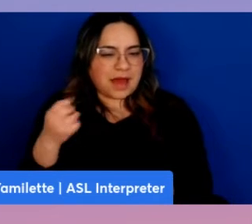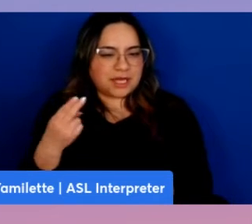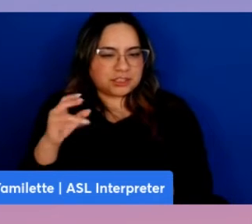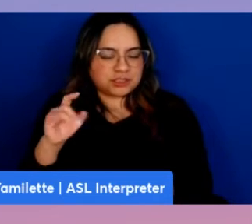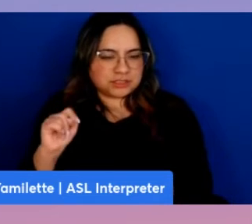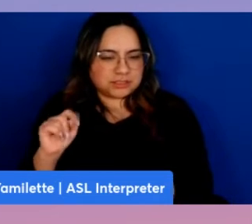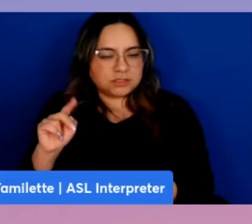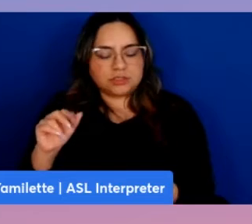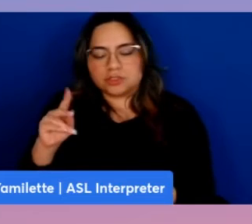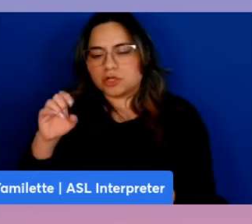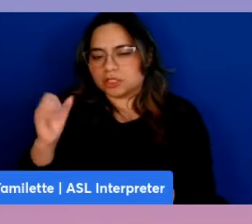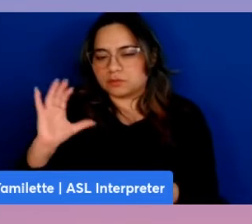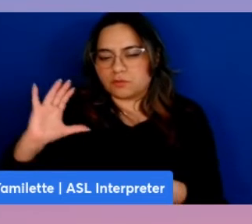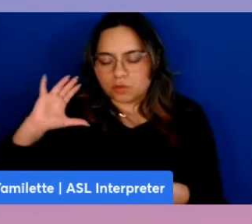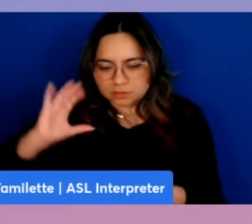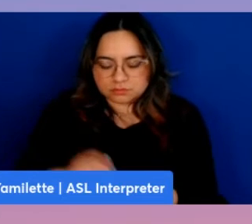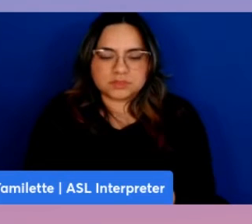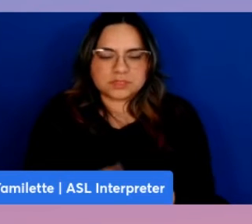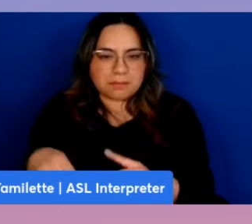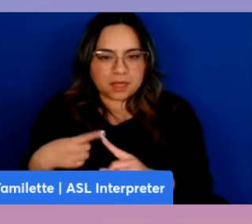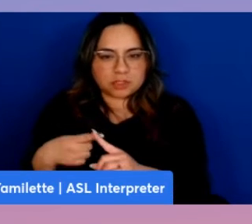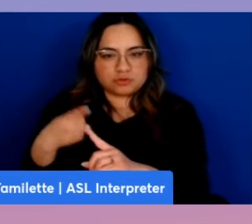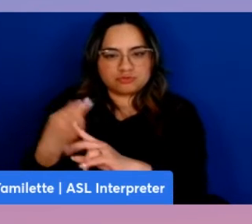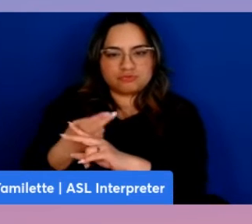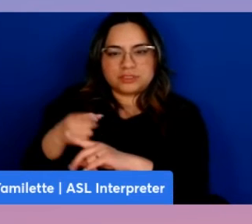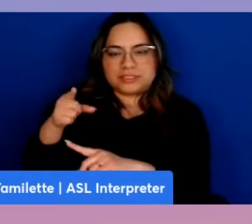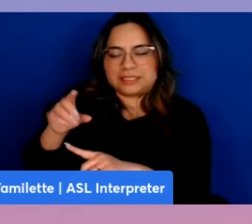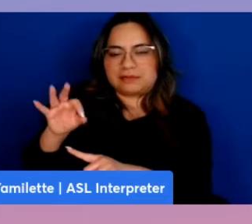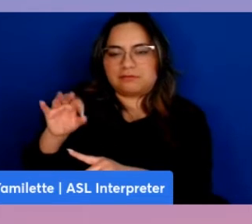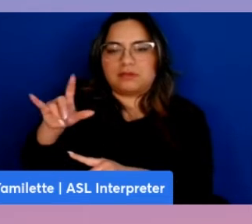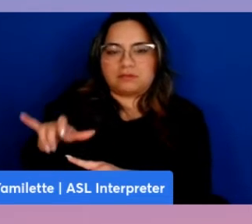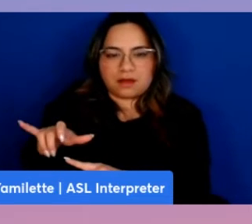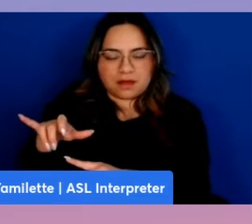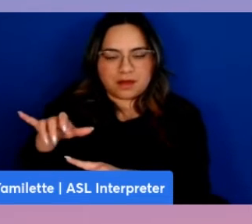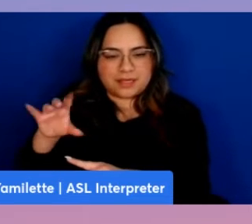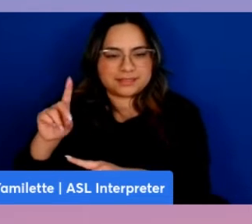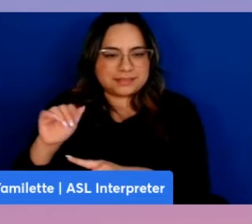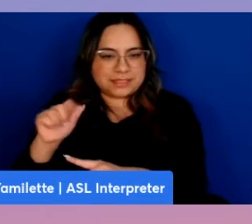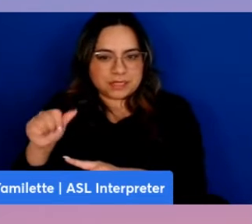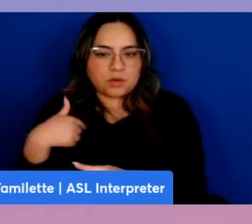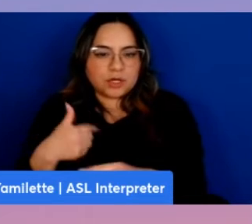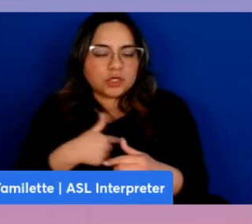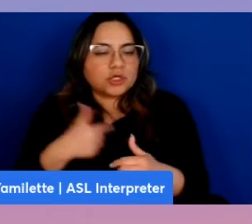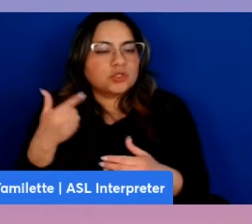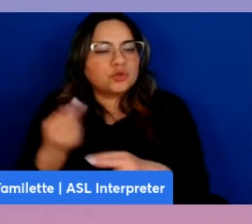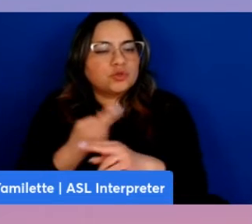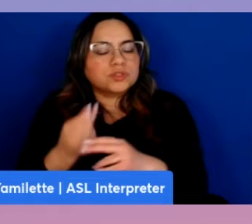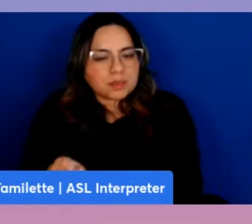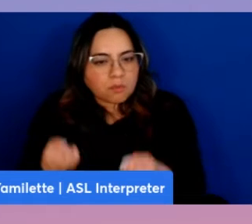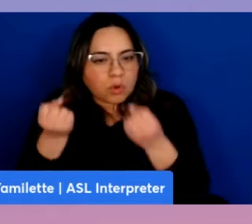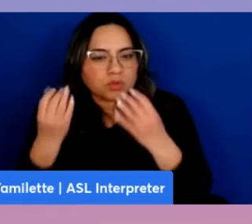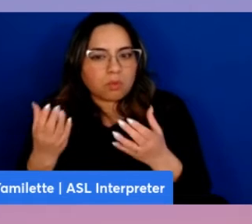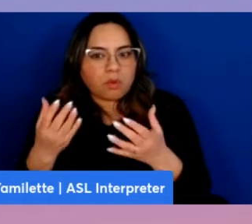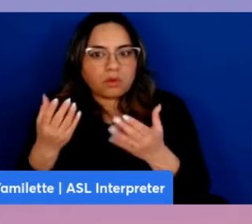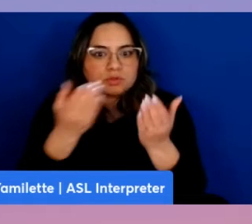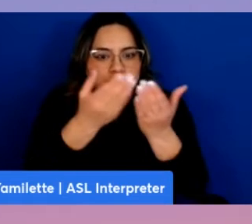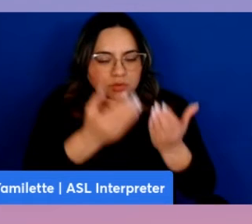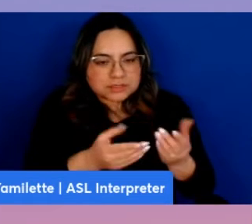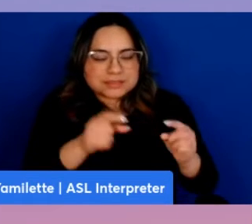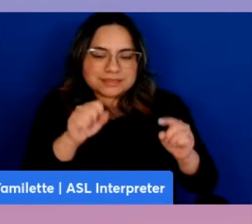data, right? So it has multiple data sources. Right now, I'm just using 3.